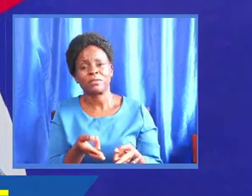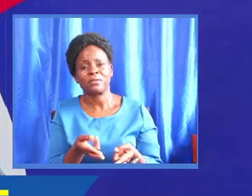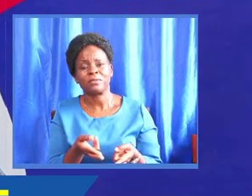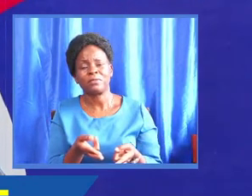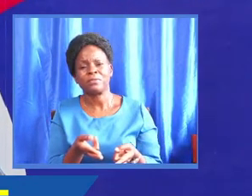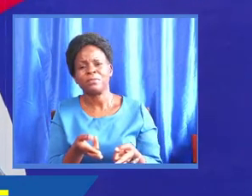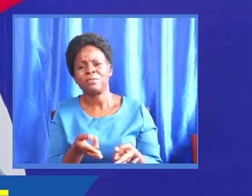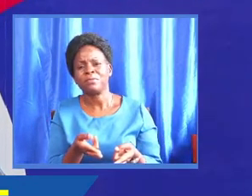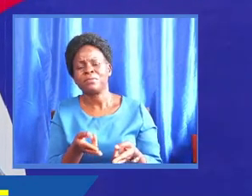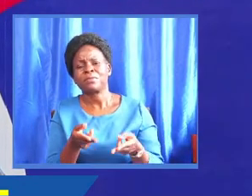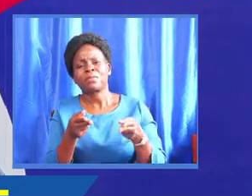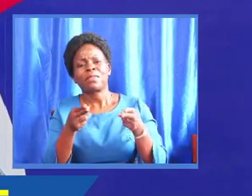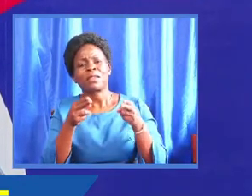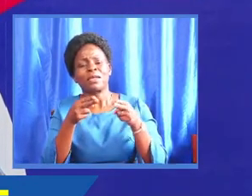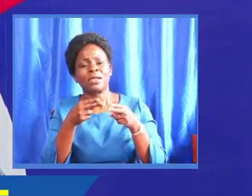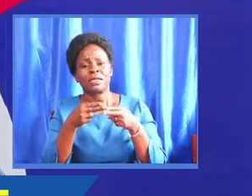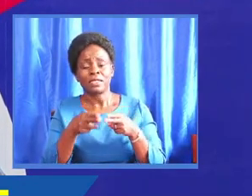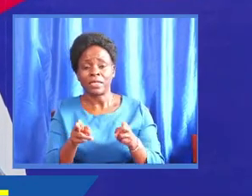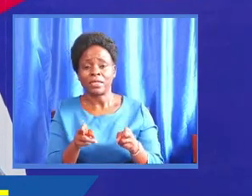He started,